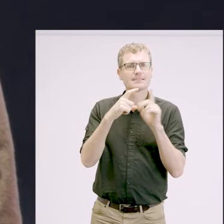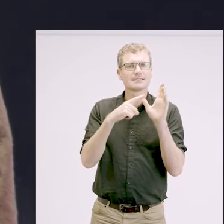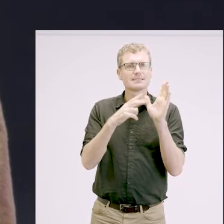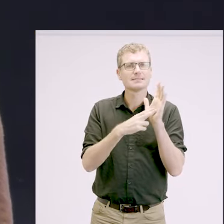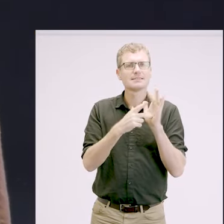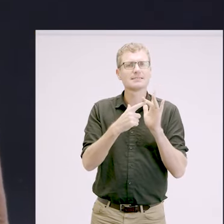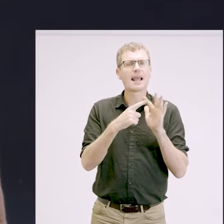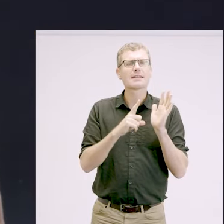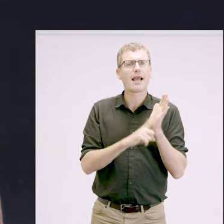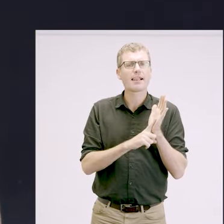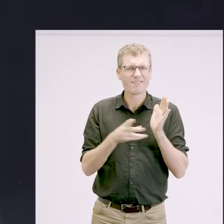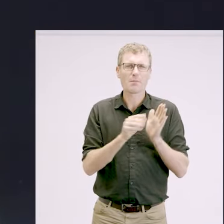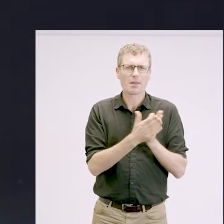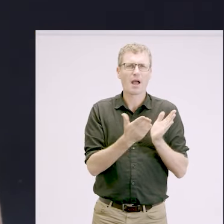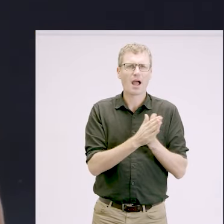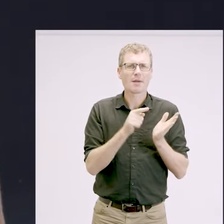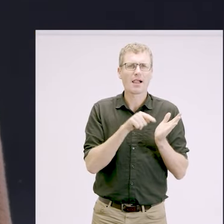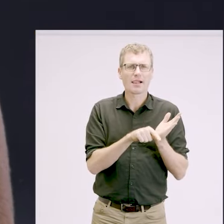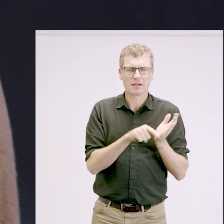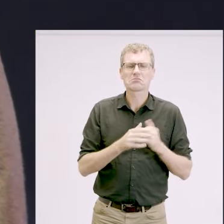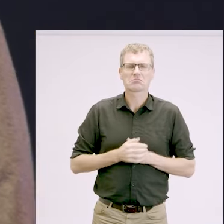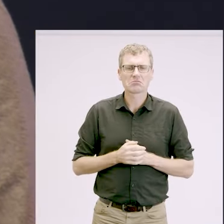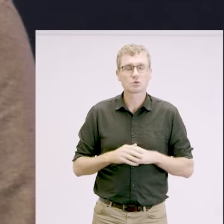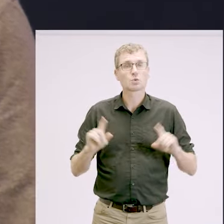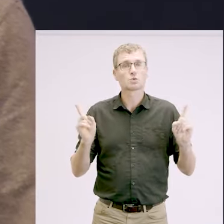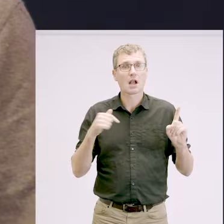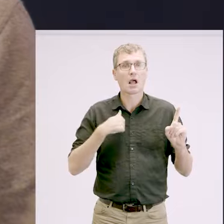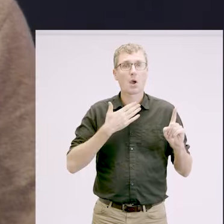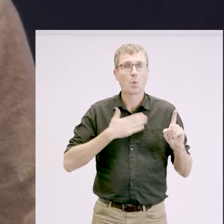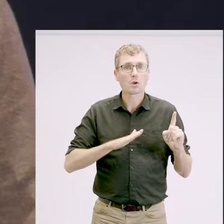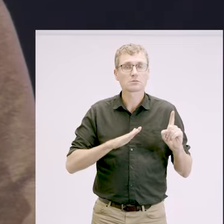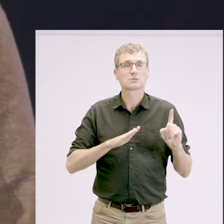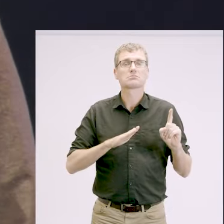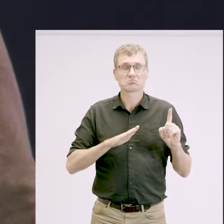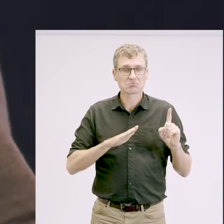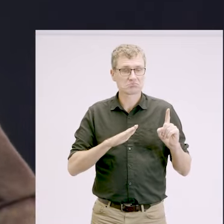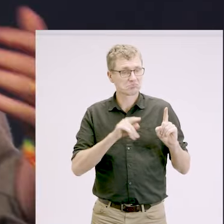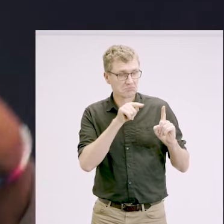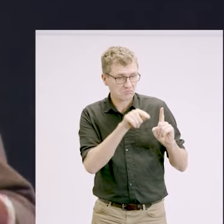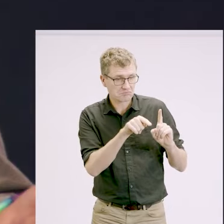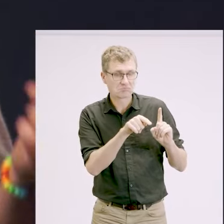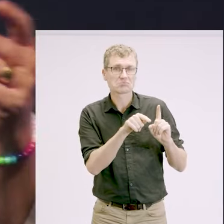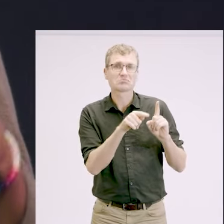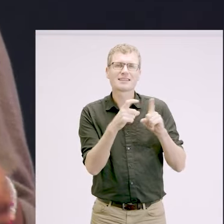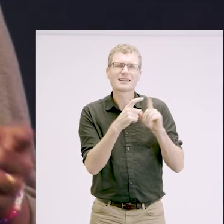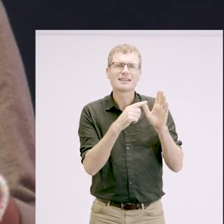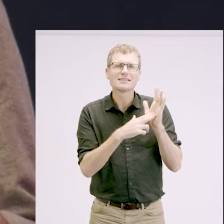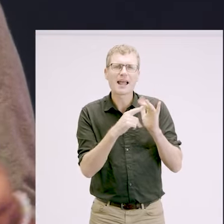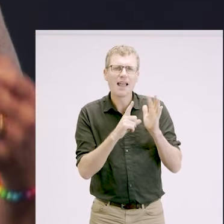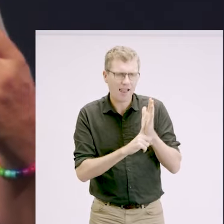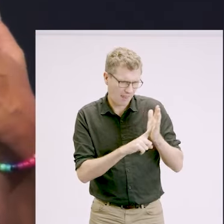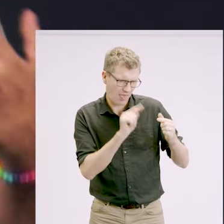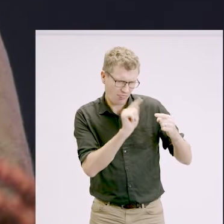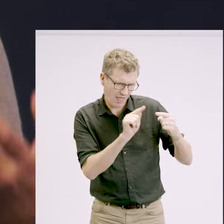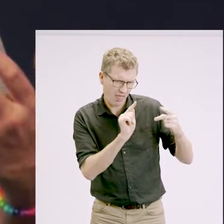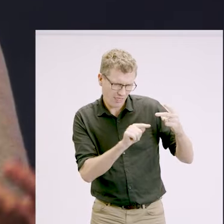Lord highlighted the book of Daniel to me. And essentially, what I want to do today is just recommend to you a few